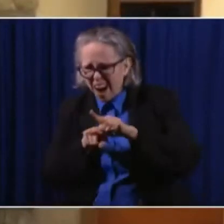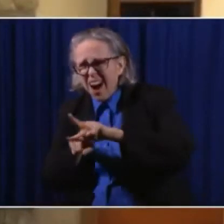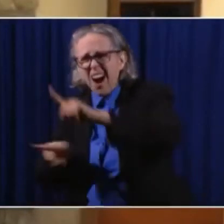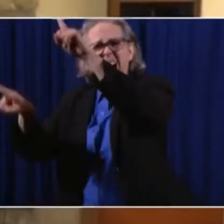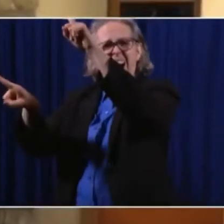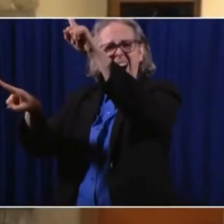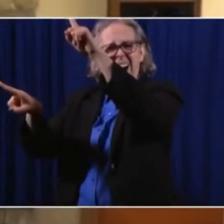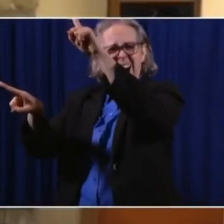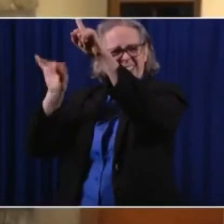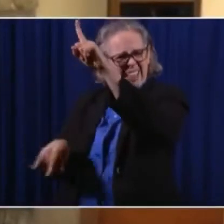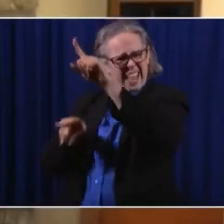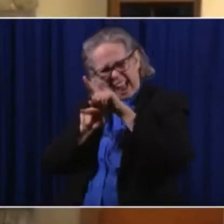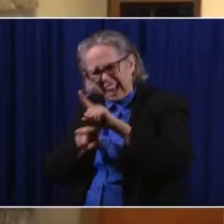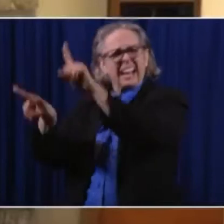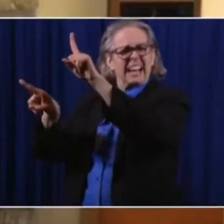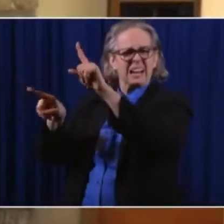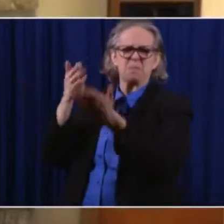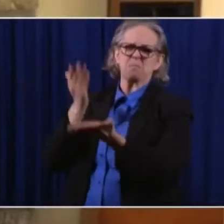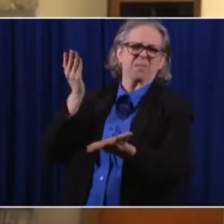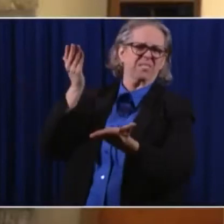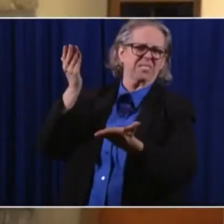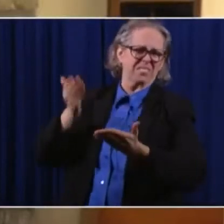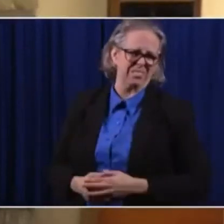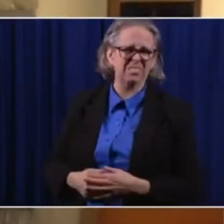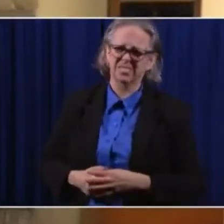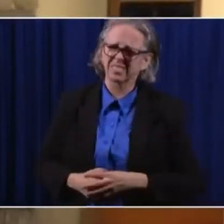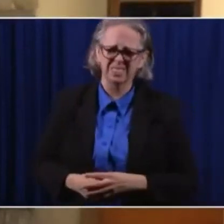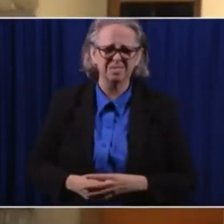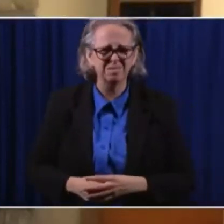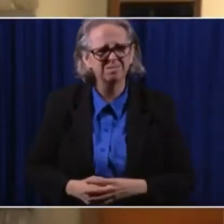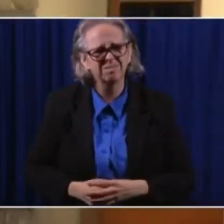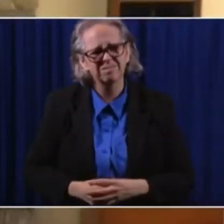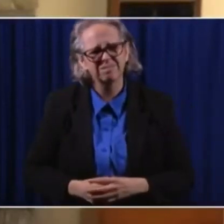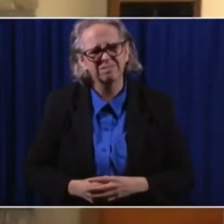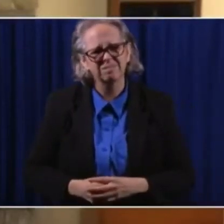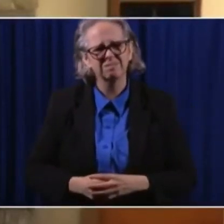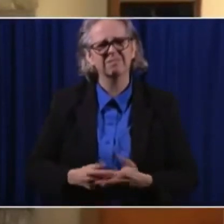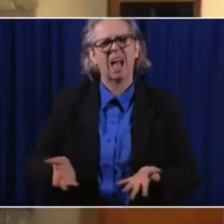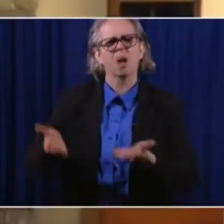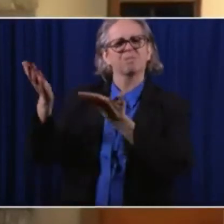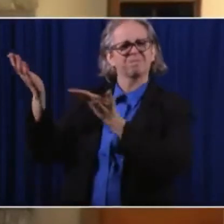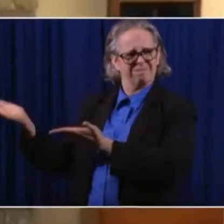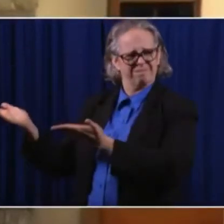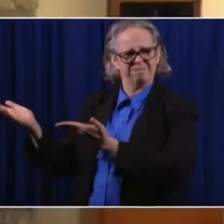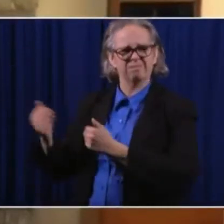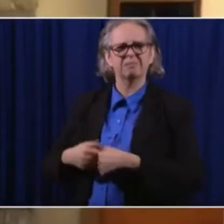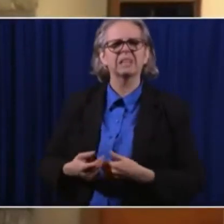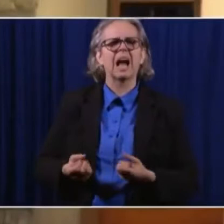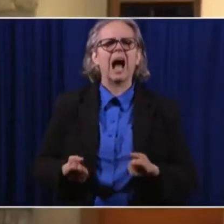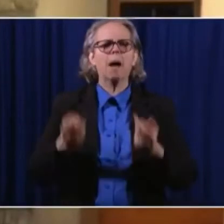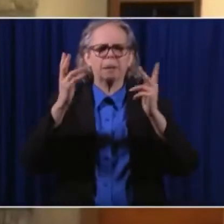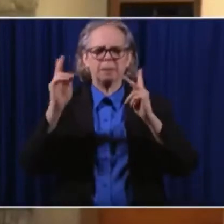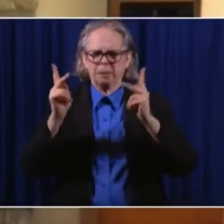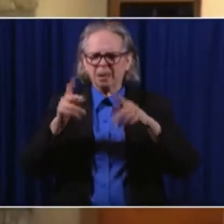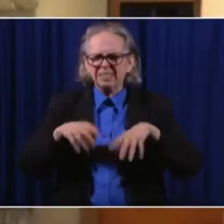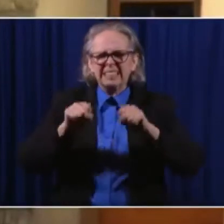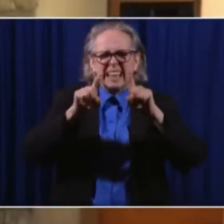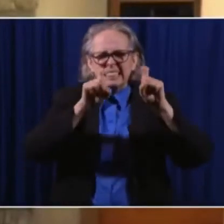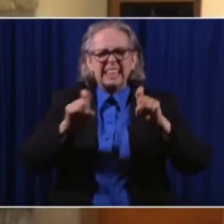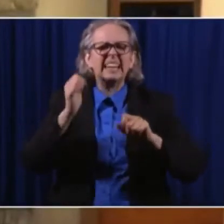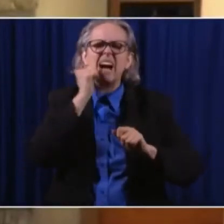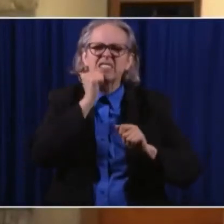Eric. So this is number again, tests performed, and you can see these numbers are going way, way up. We're happy, certainly